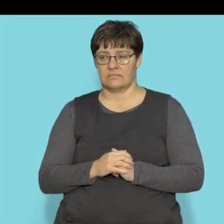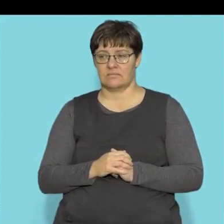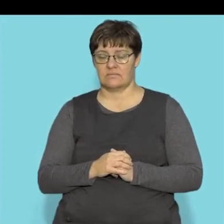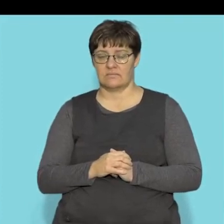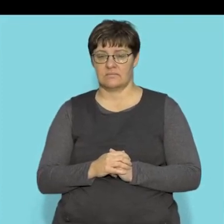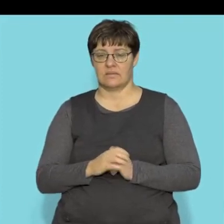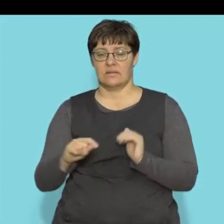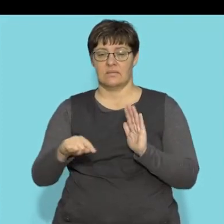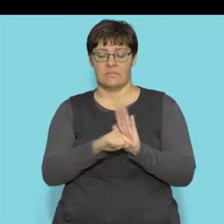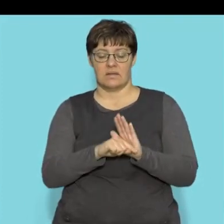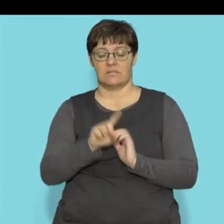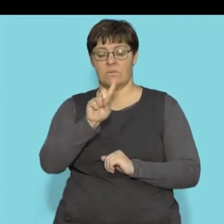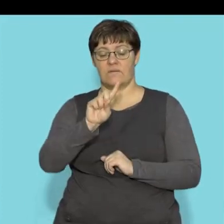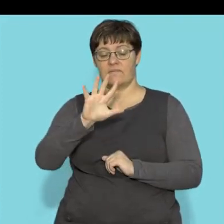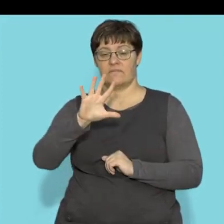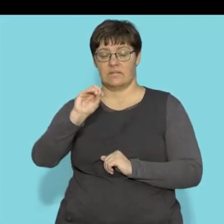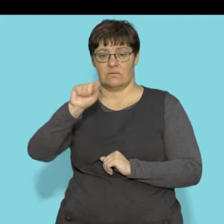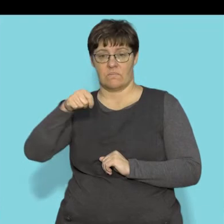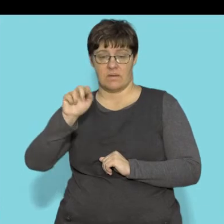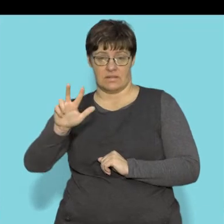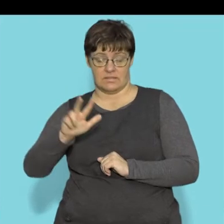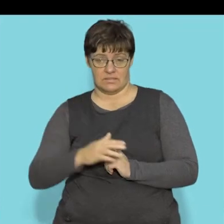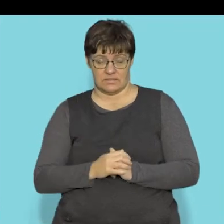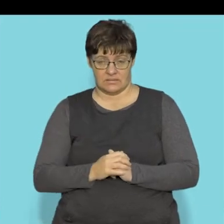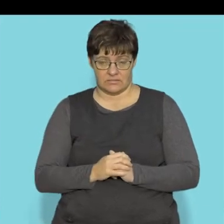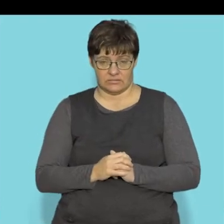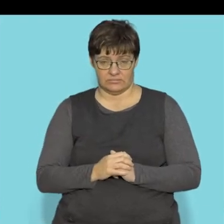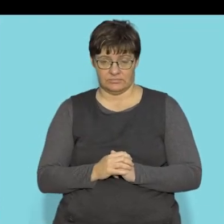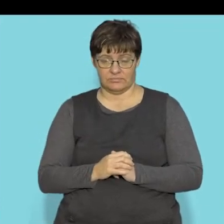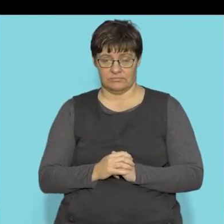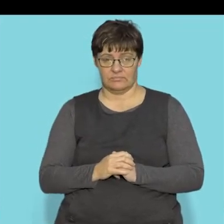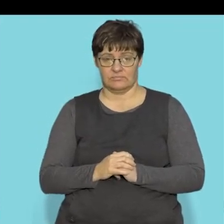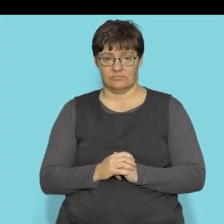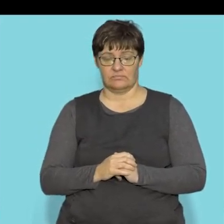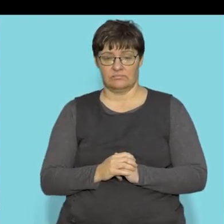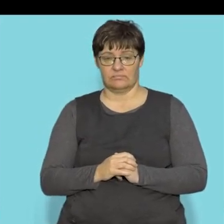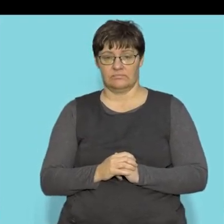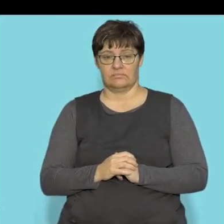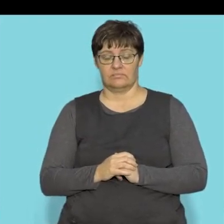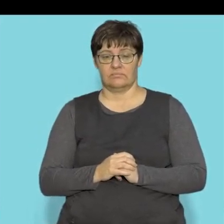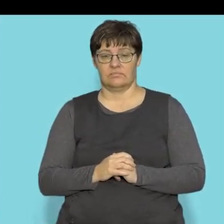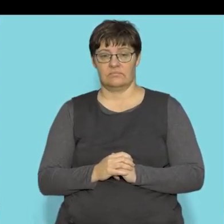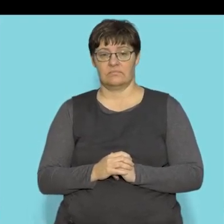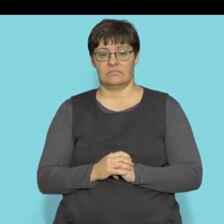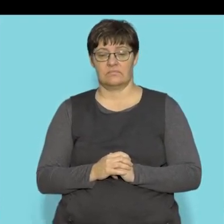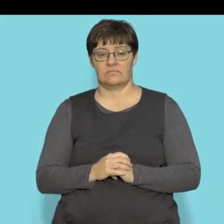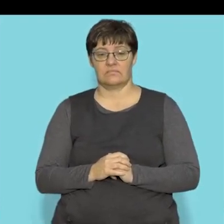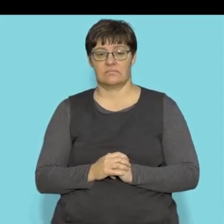1,728 minus 150,8 comma 8,